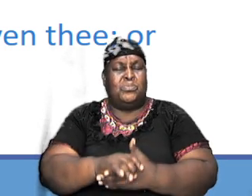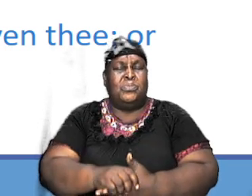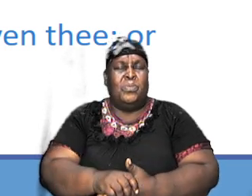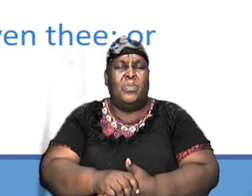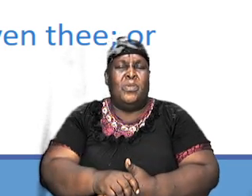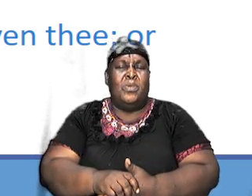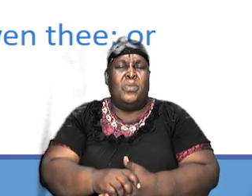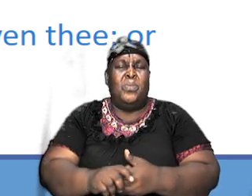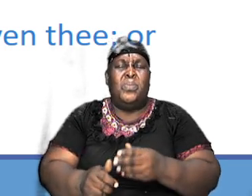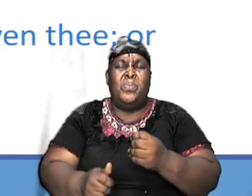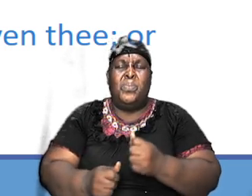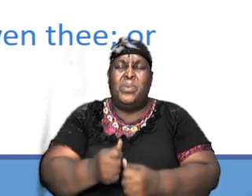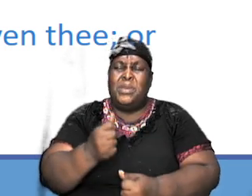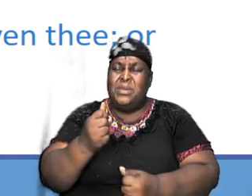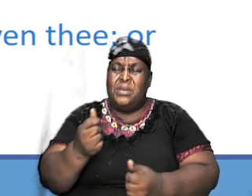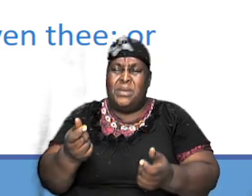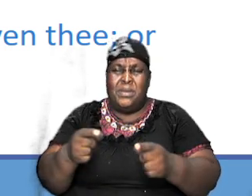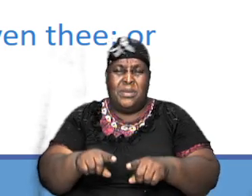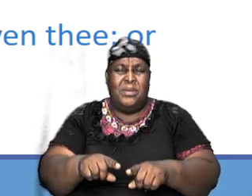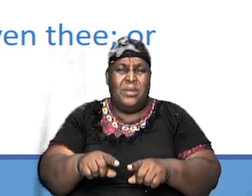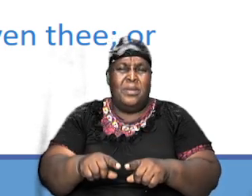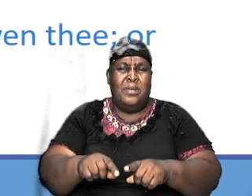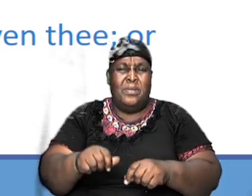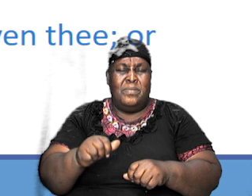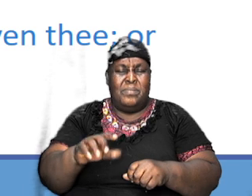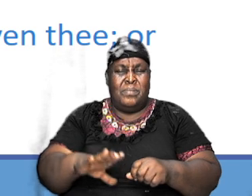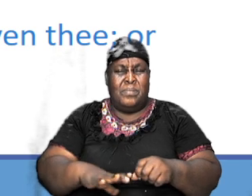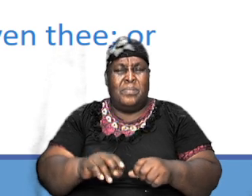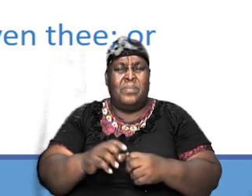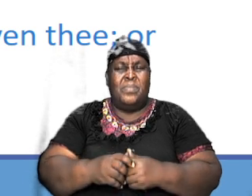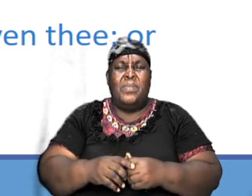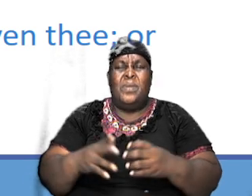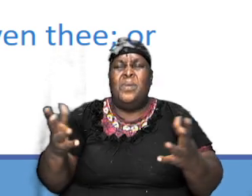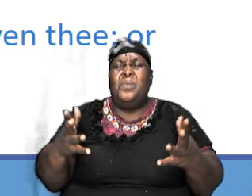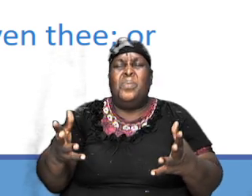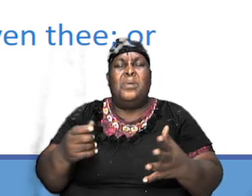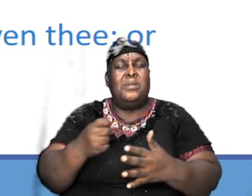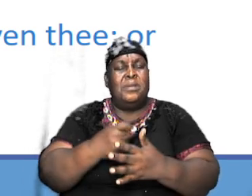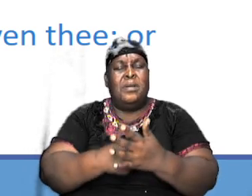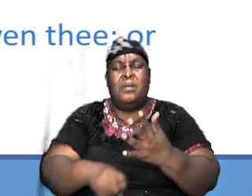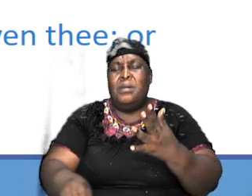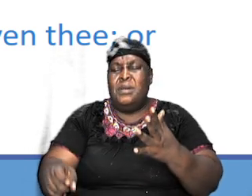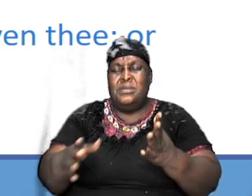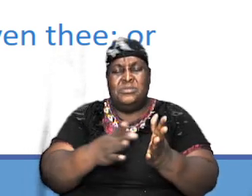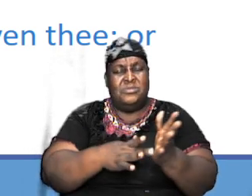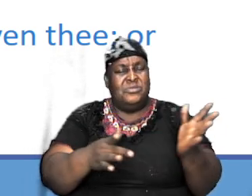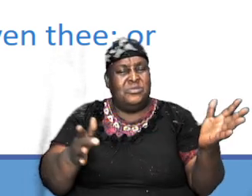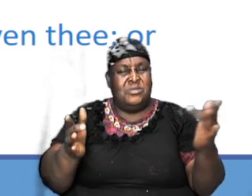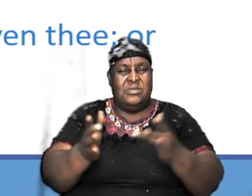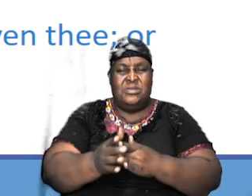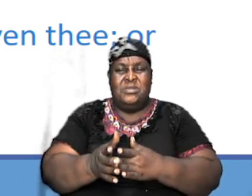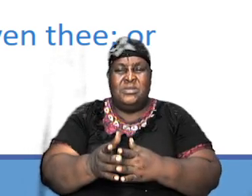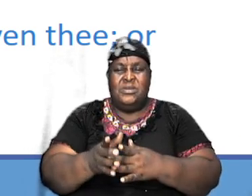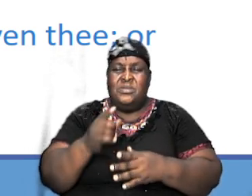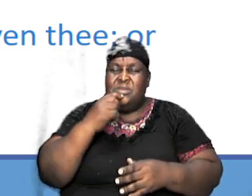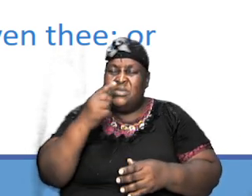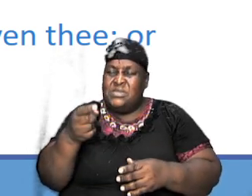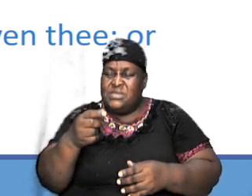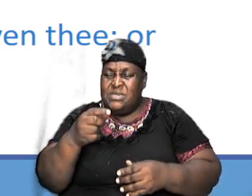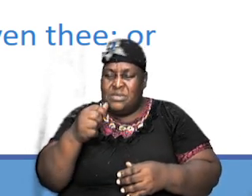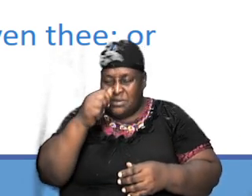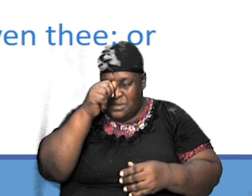Which of them cost him the most? What did it cost Jesus to say unto the